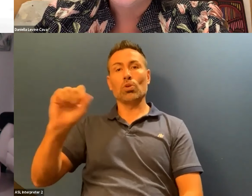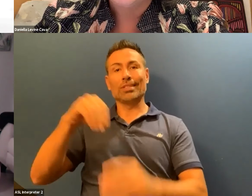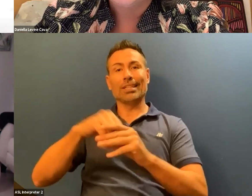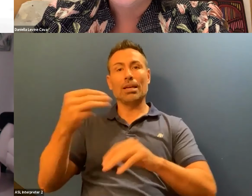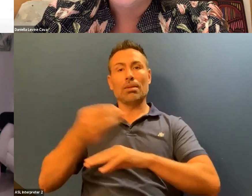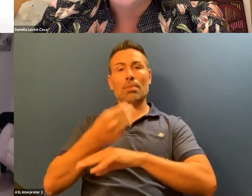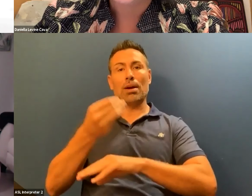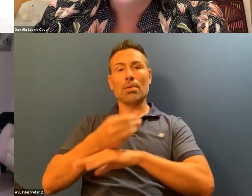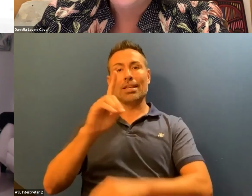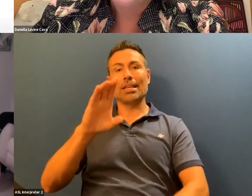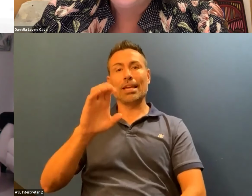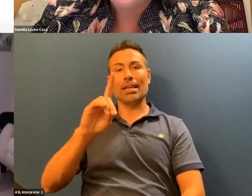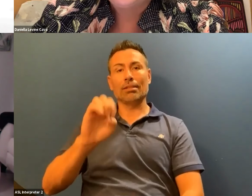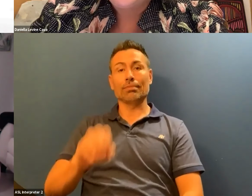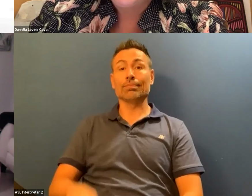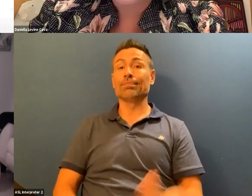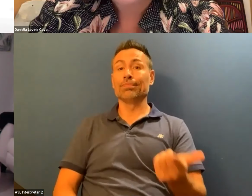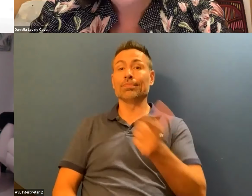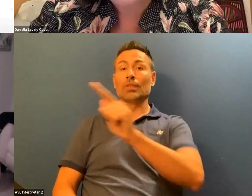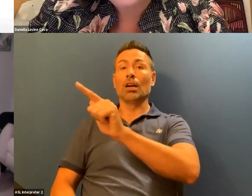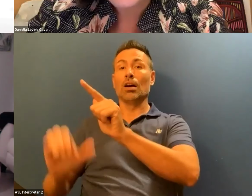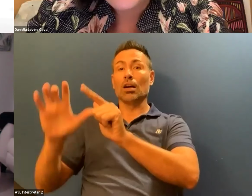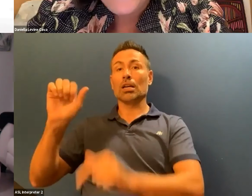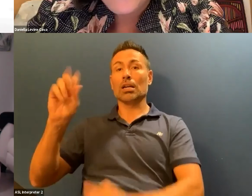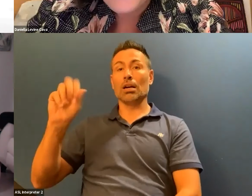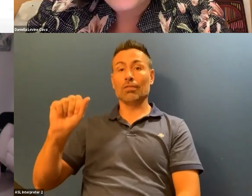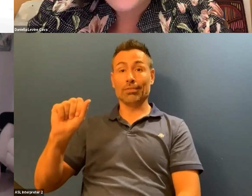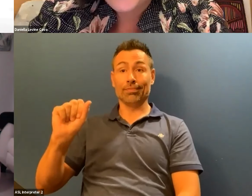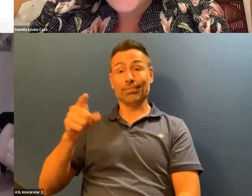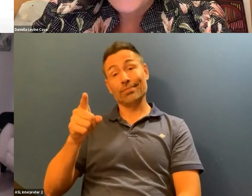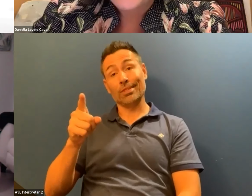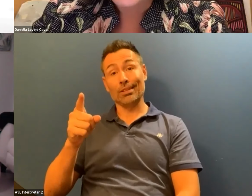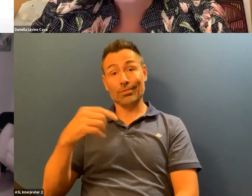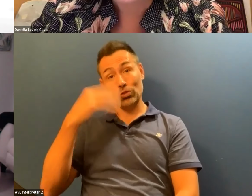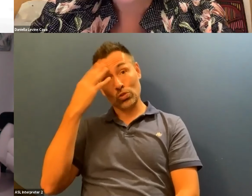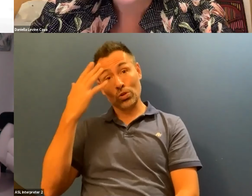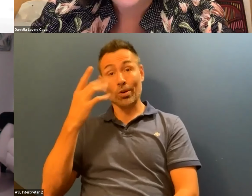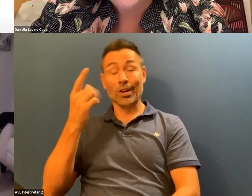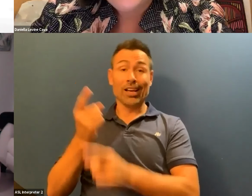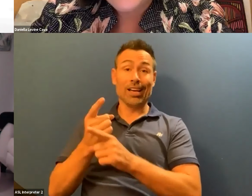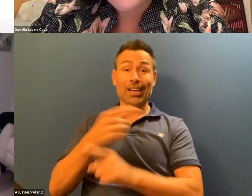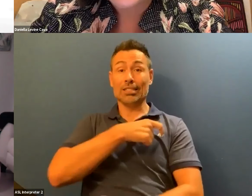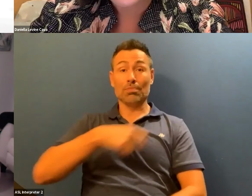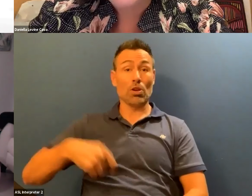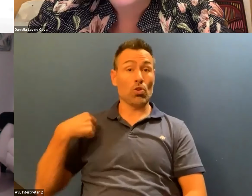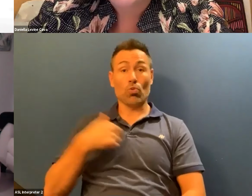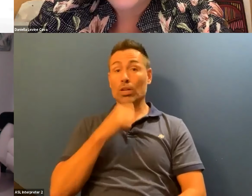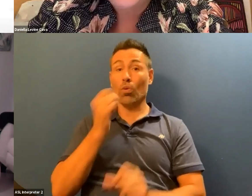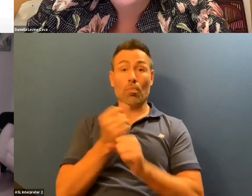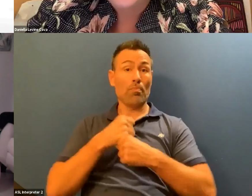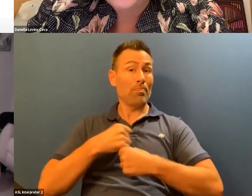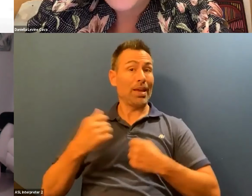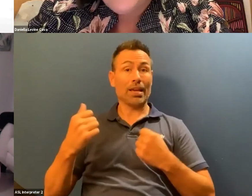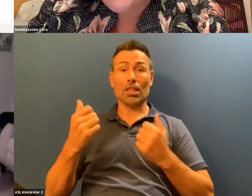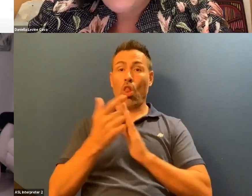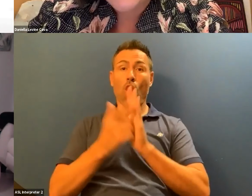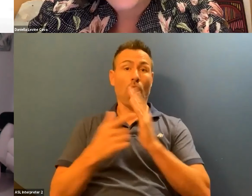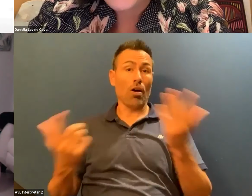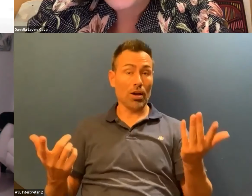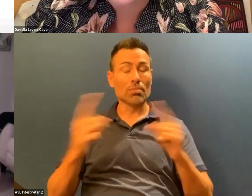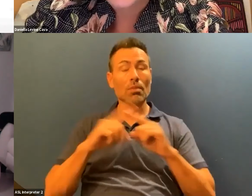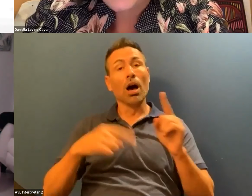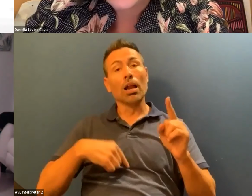Mrs. Cava, please. Yeah, well, you know, of course, as mayor, we don't legislate, but I certainly think that it's something that we need to, you